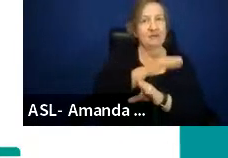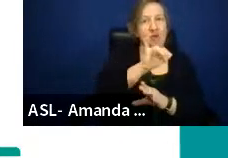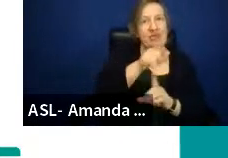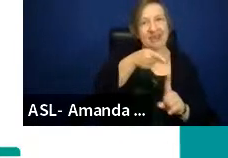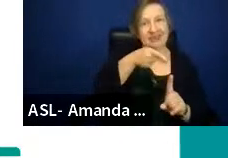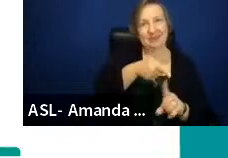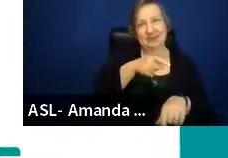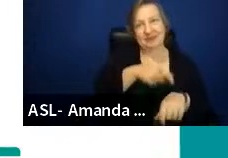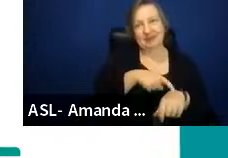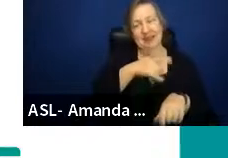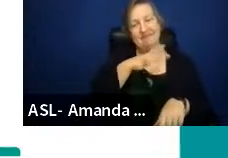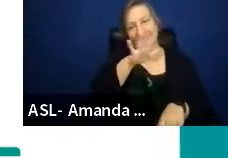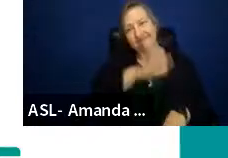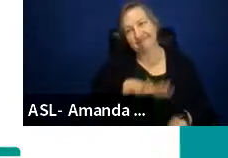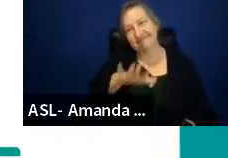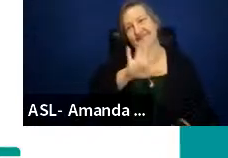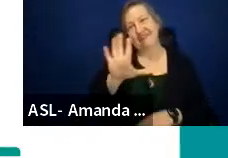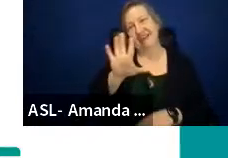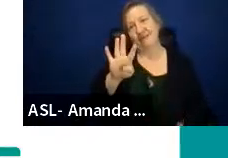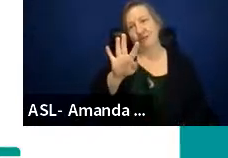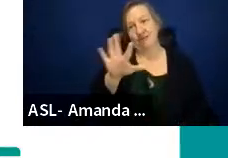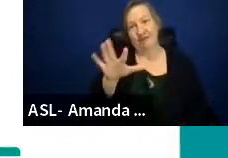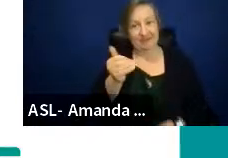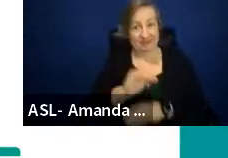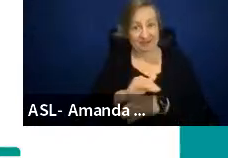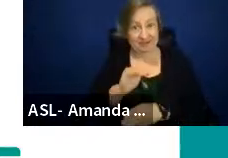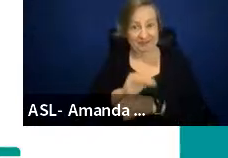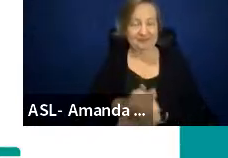around 5:45 p.m. this evening.